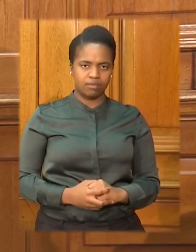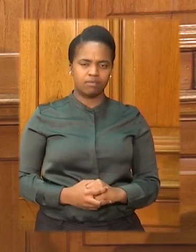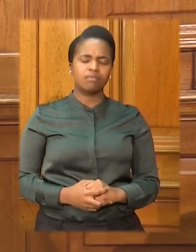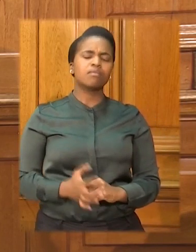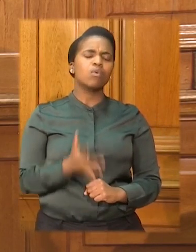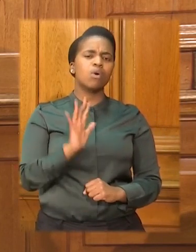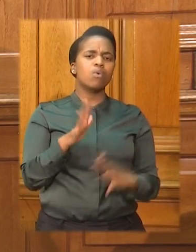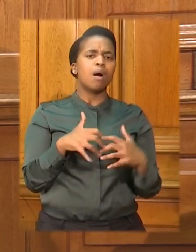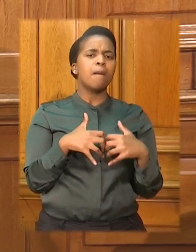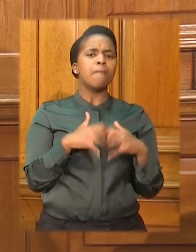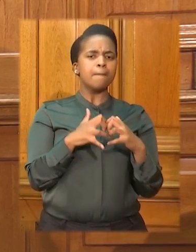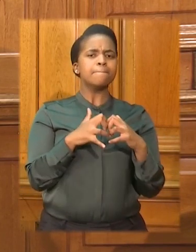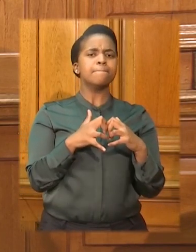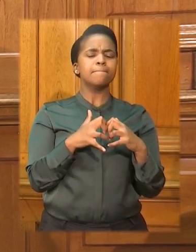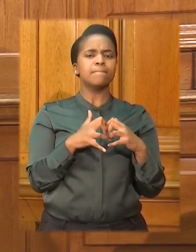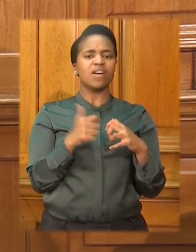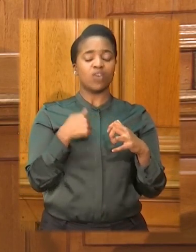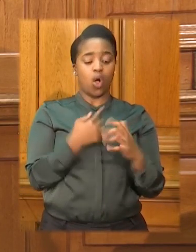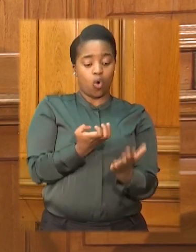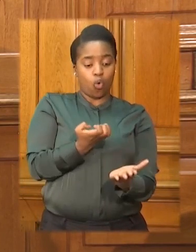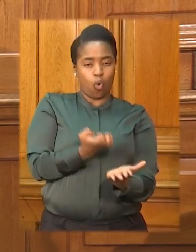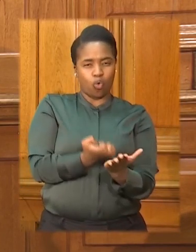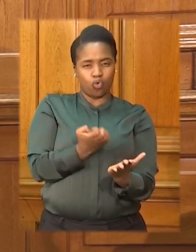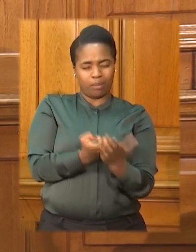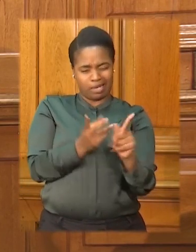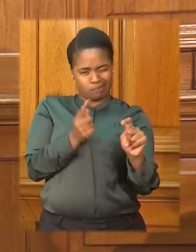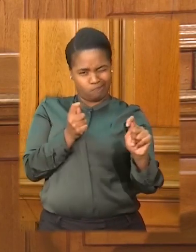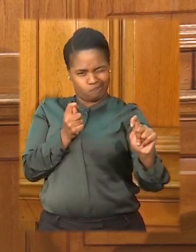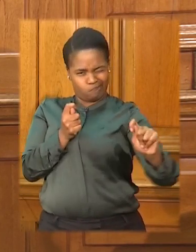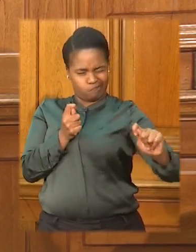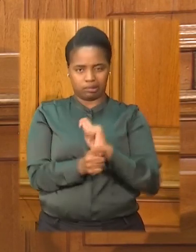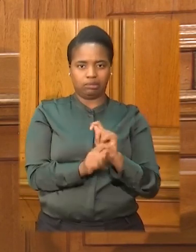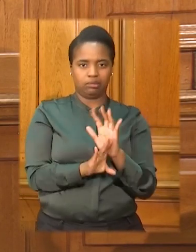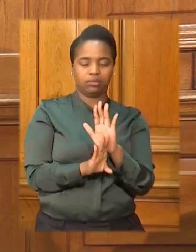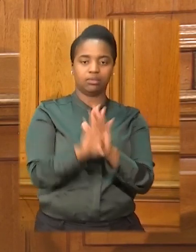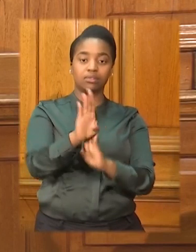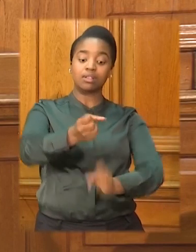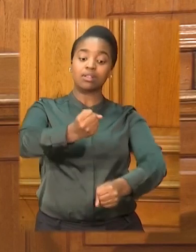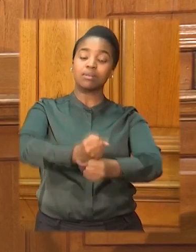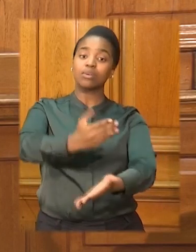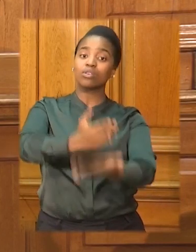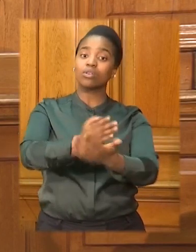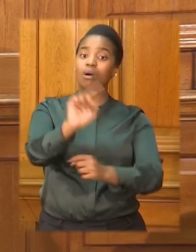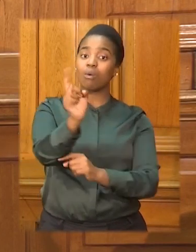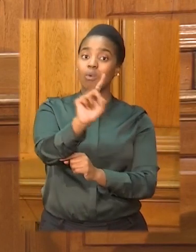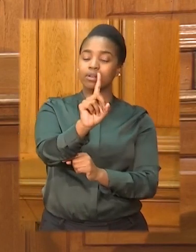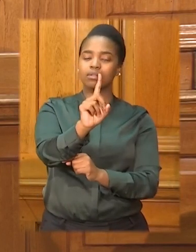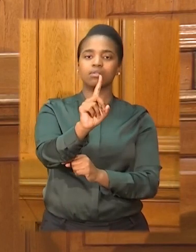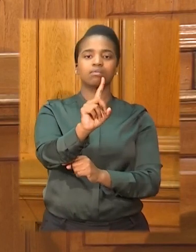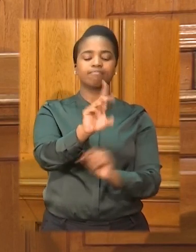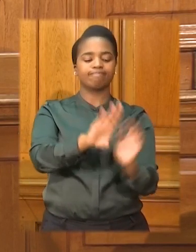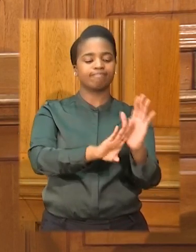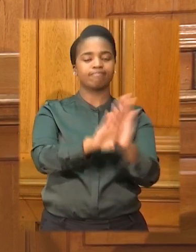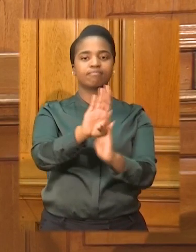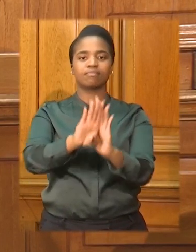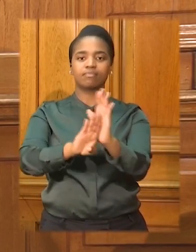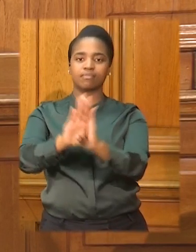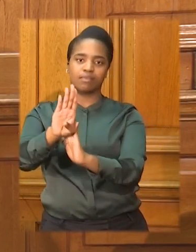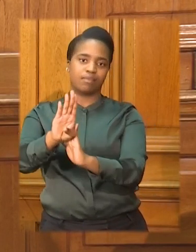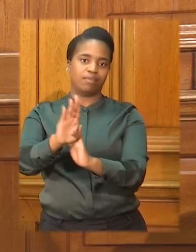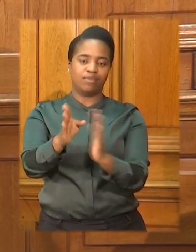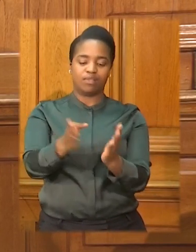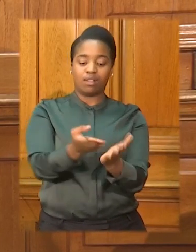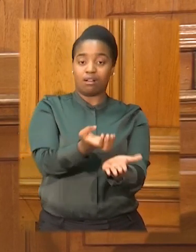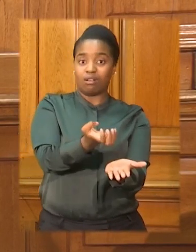compact for radical economic transformation that ensures that advances on